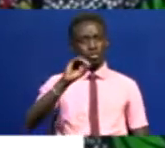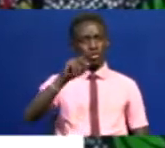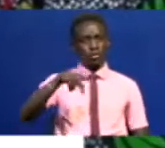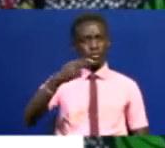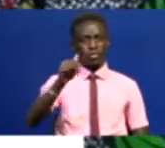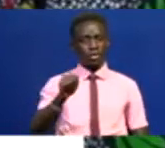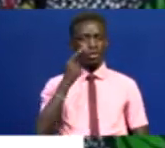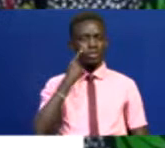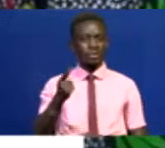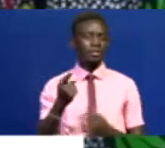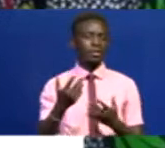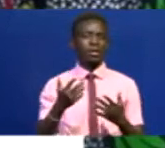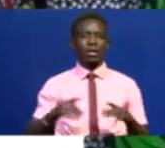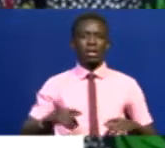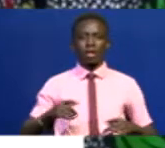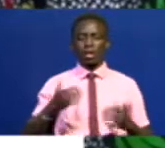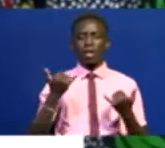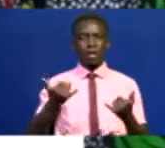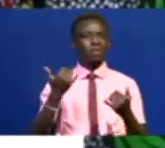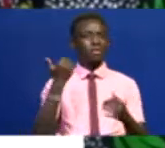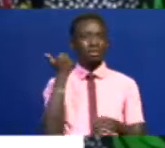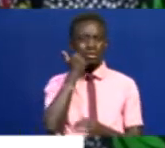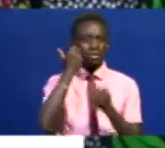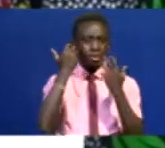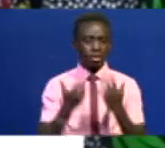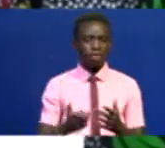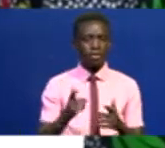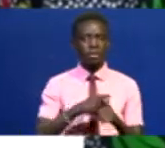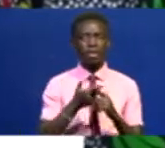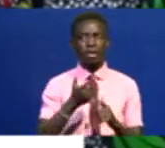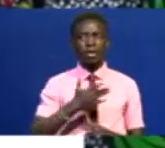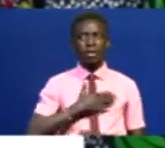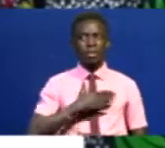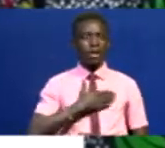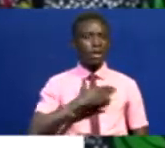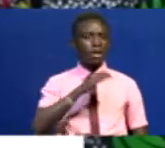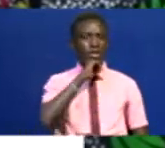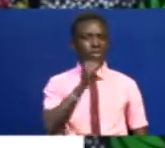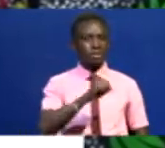Kijana mchukuu wangu mara nikasikia amekufa.